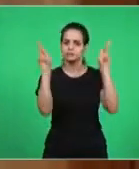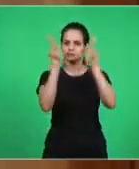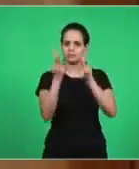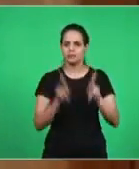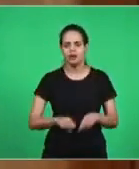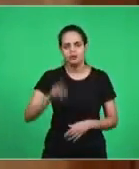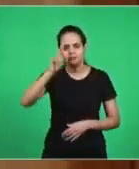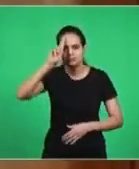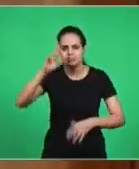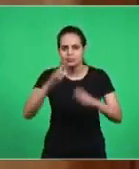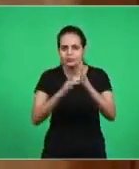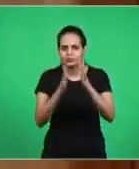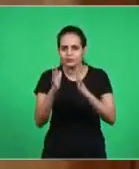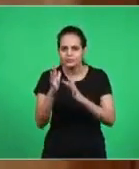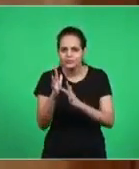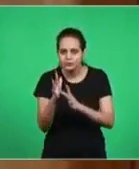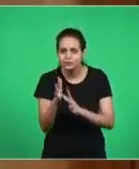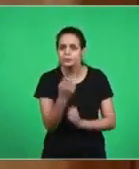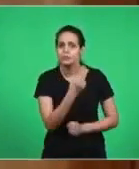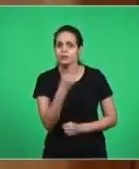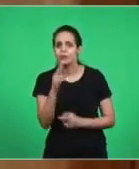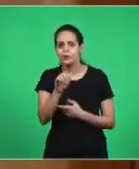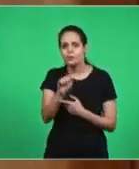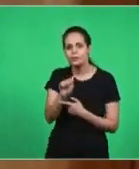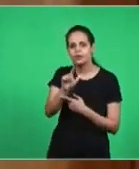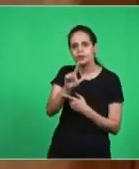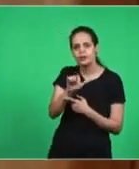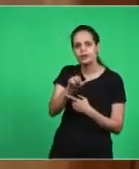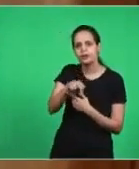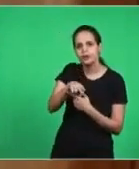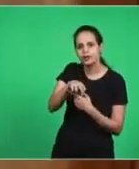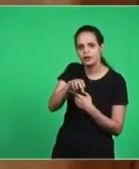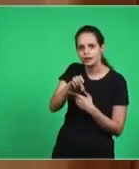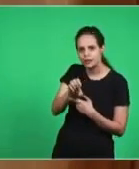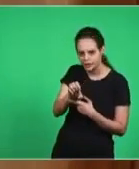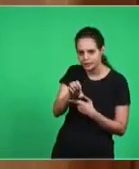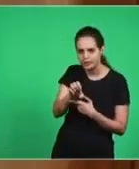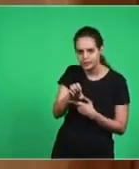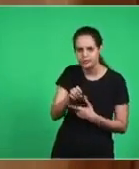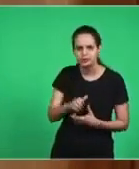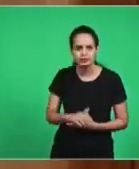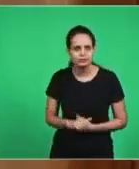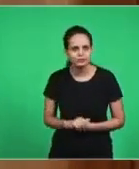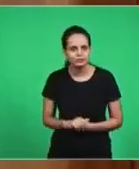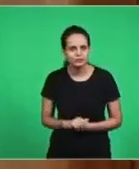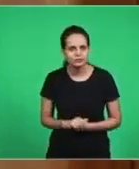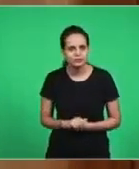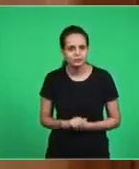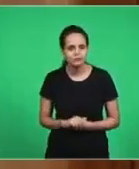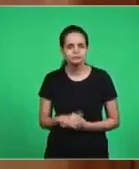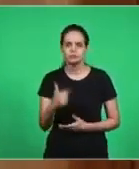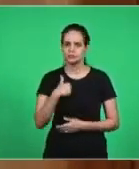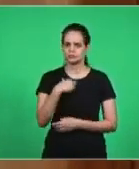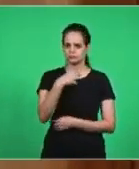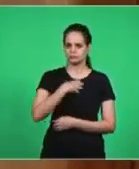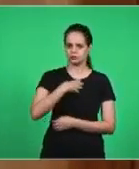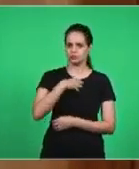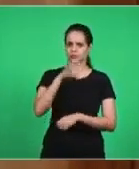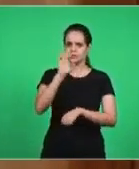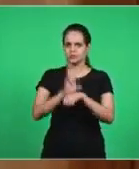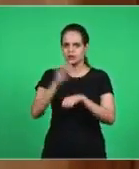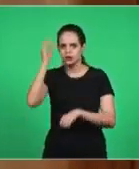Peace of the Lord Jesus. My name is Karina. From Barra Velha, Porto Seguro, in